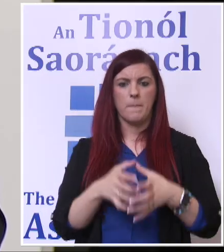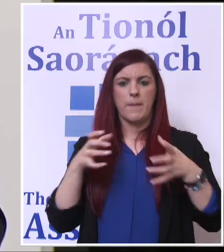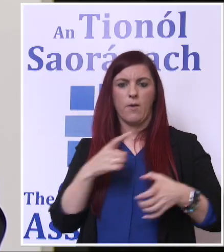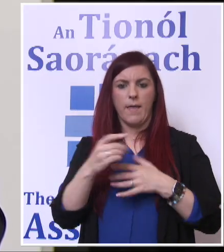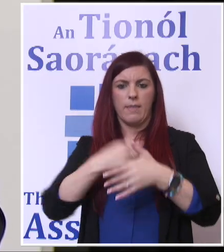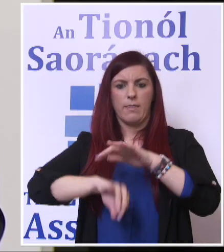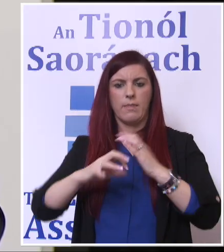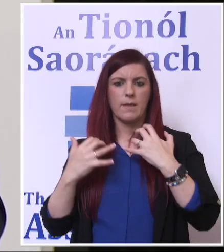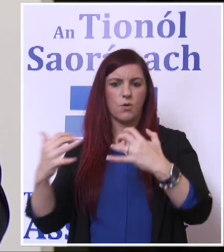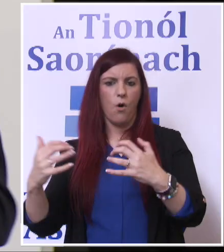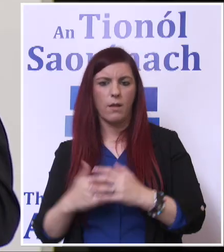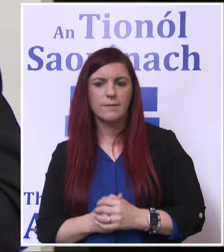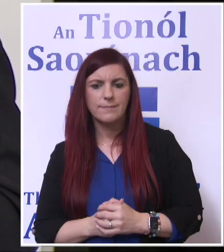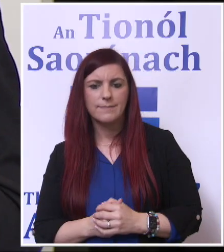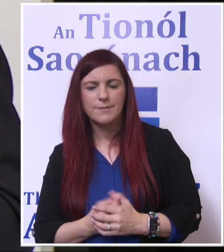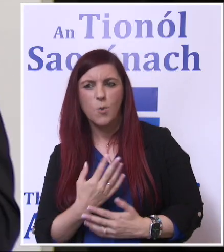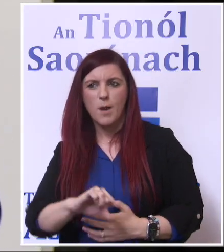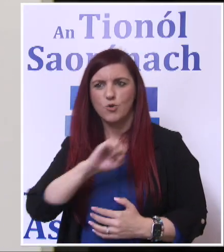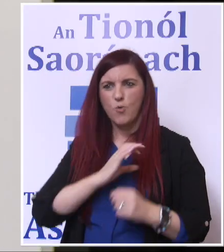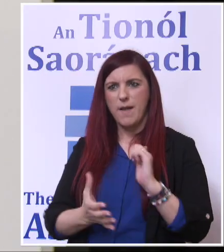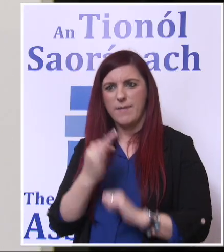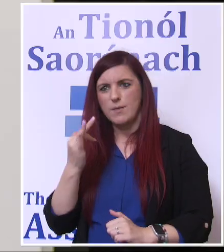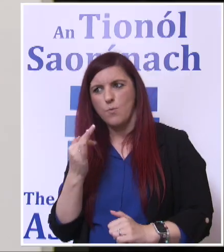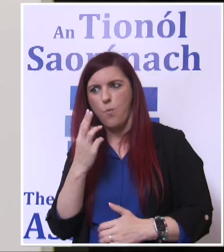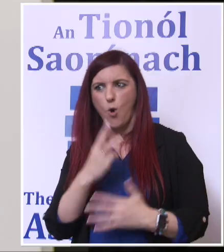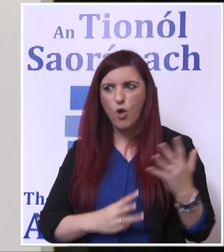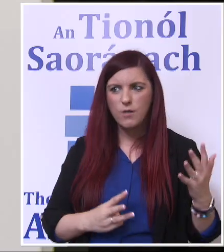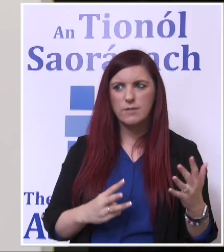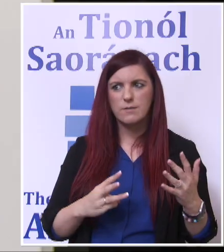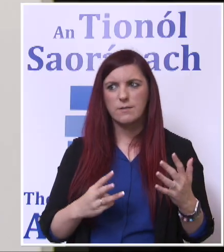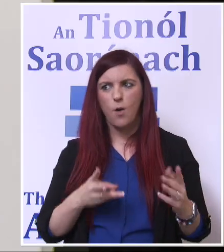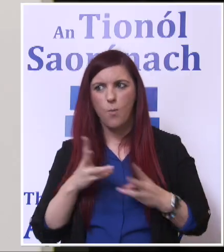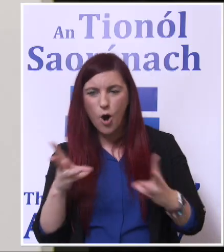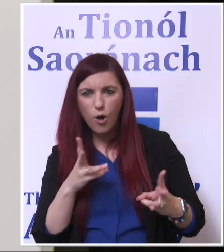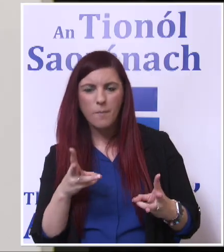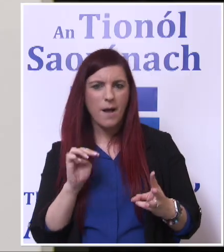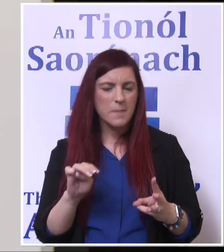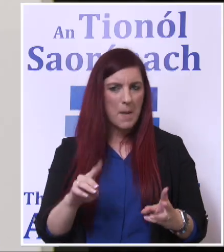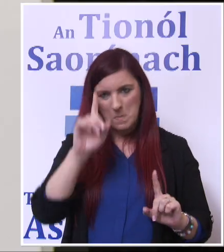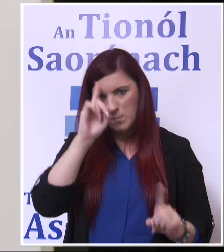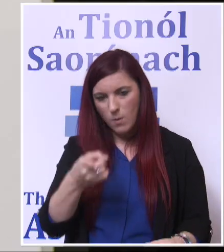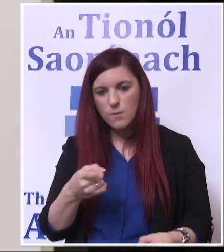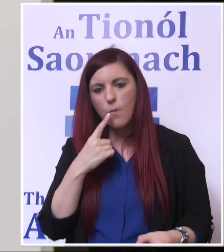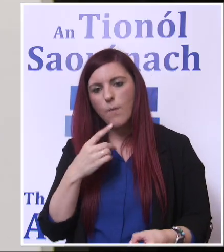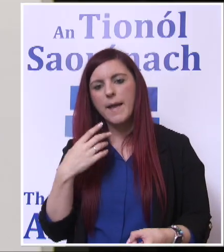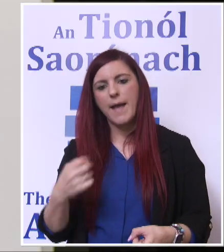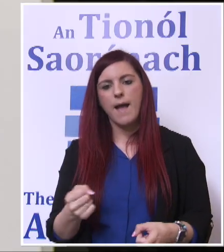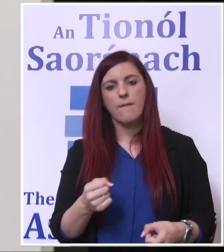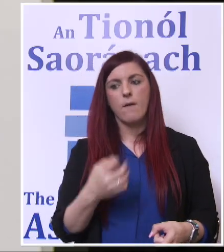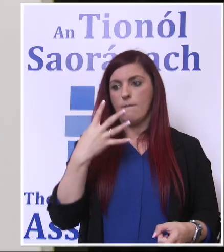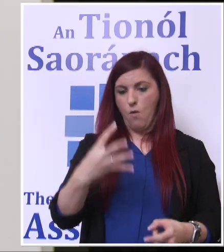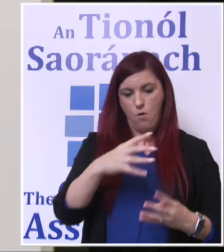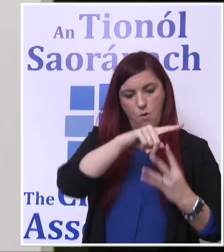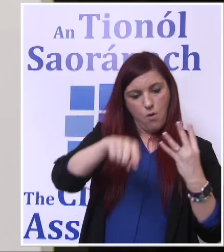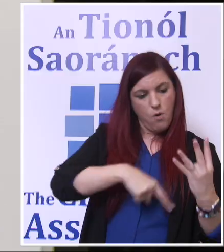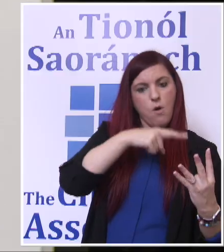Dáil. I'm not sure if that's something that's workable. I'm not sure that it's doable. So therefore, if we have extant local authorities remaining